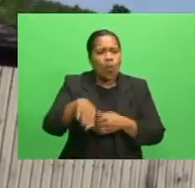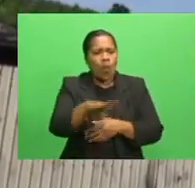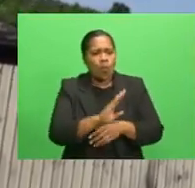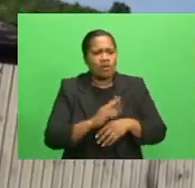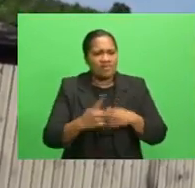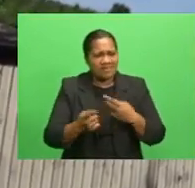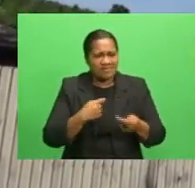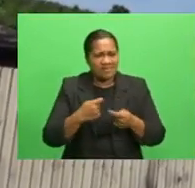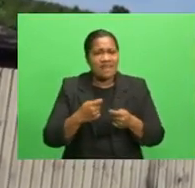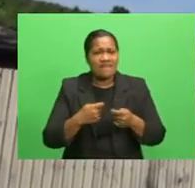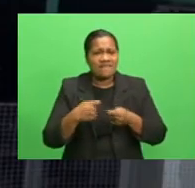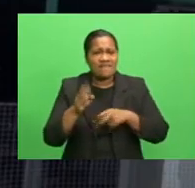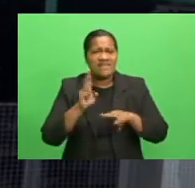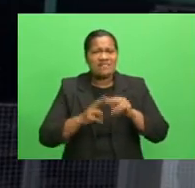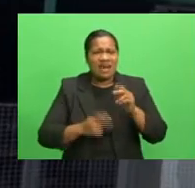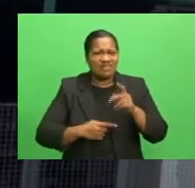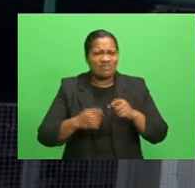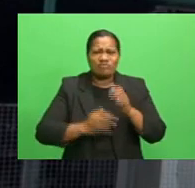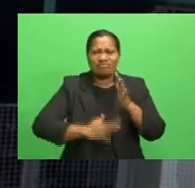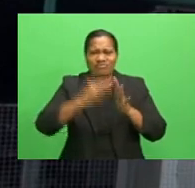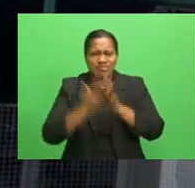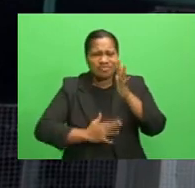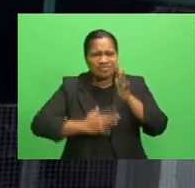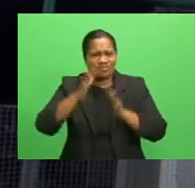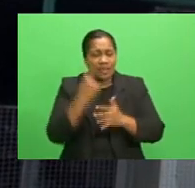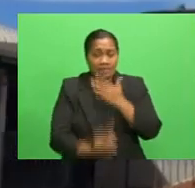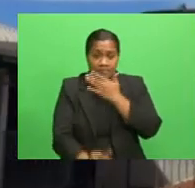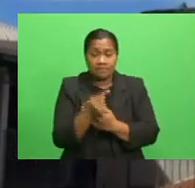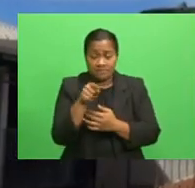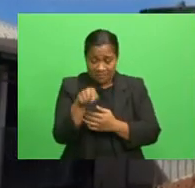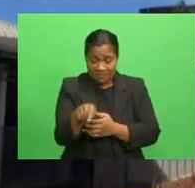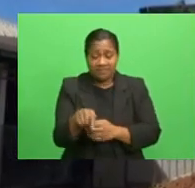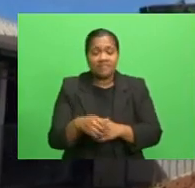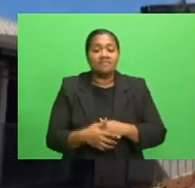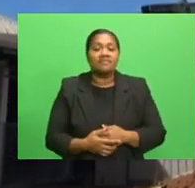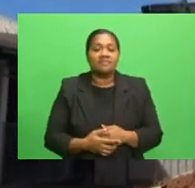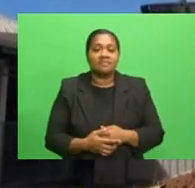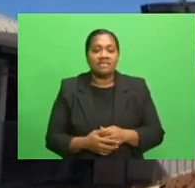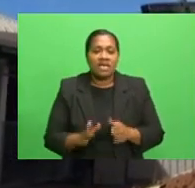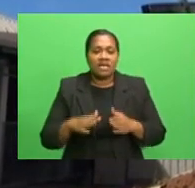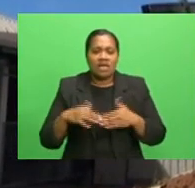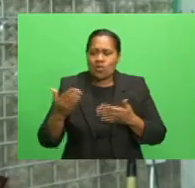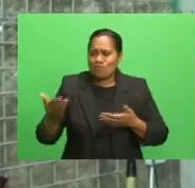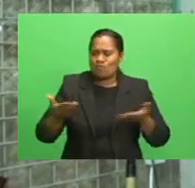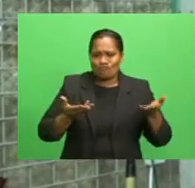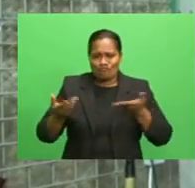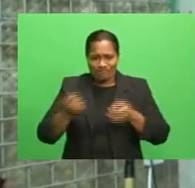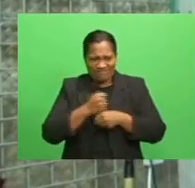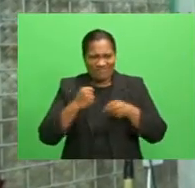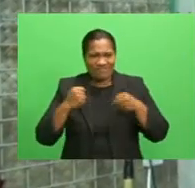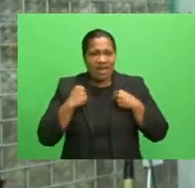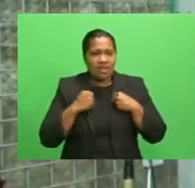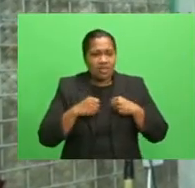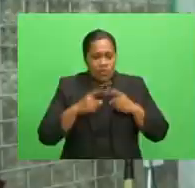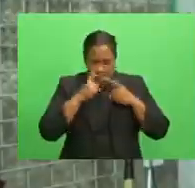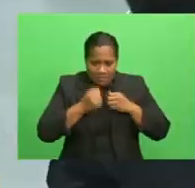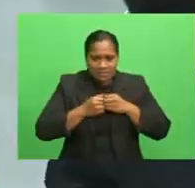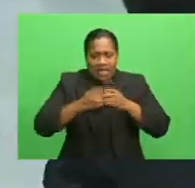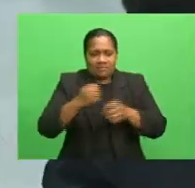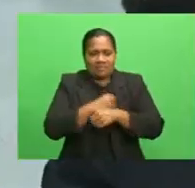is already banned, so we can bring our stock and we can start our